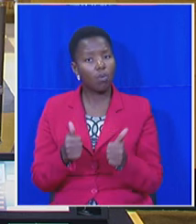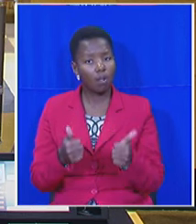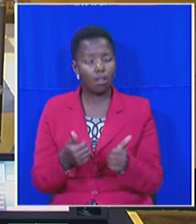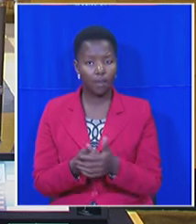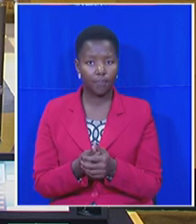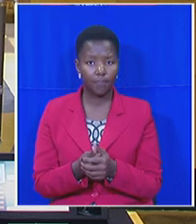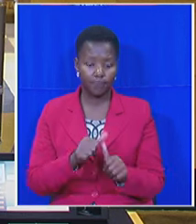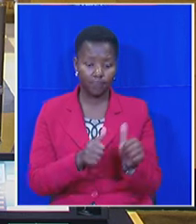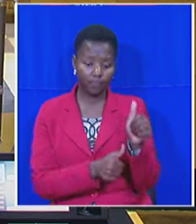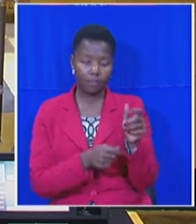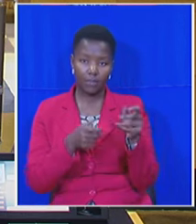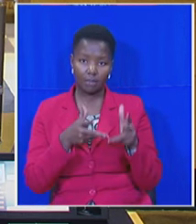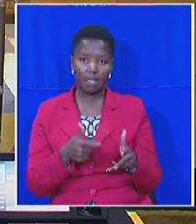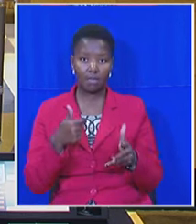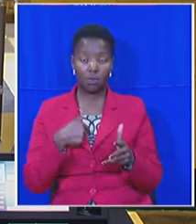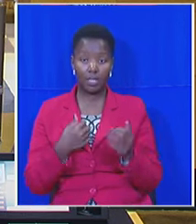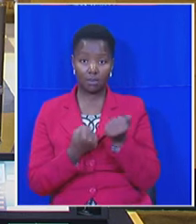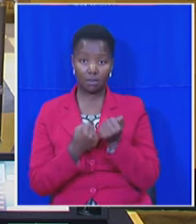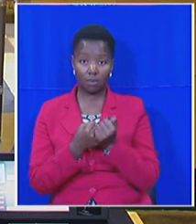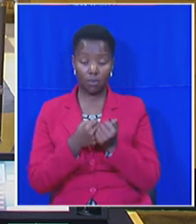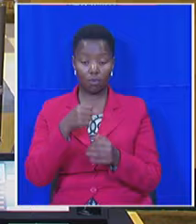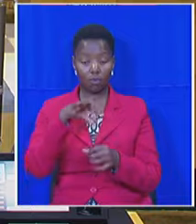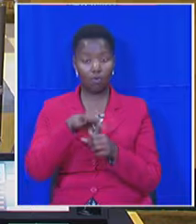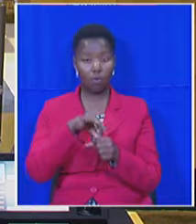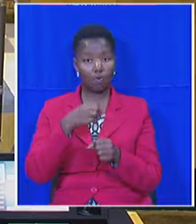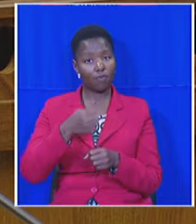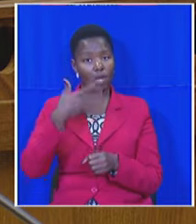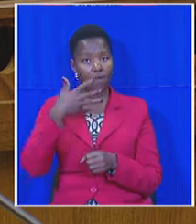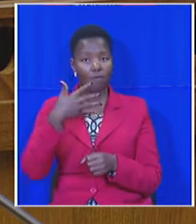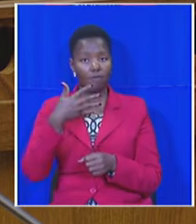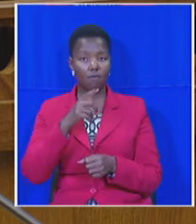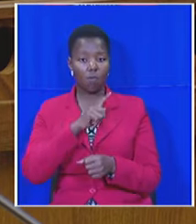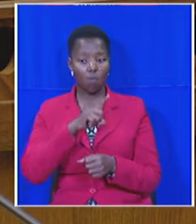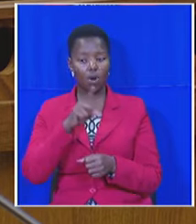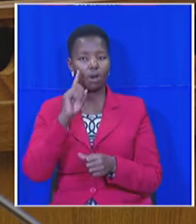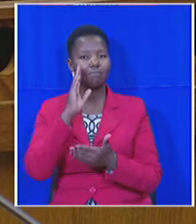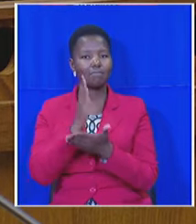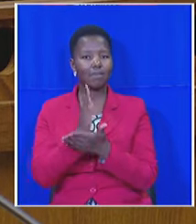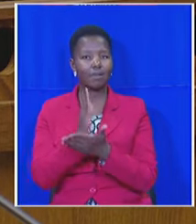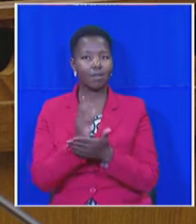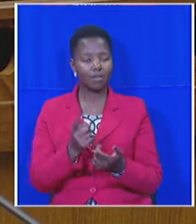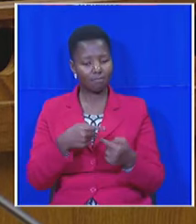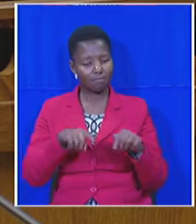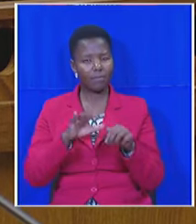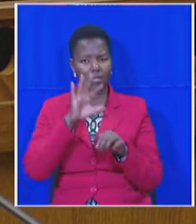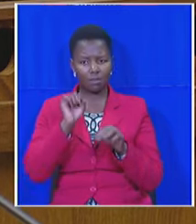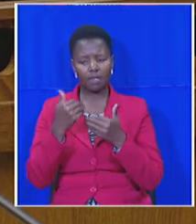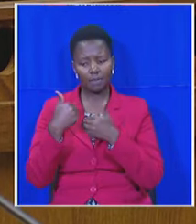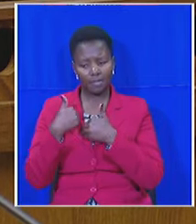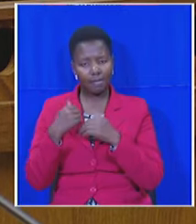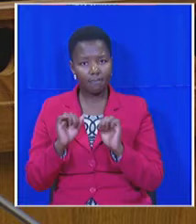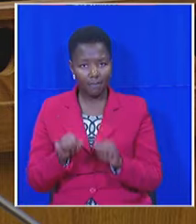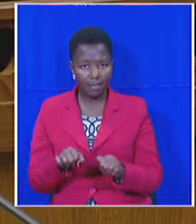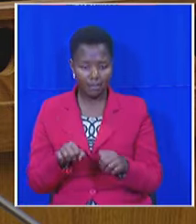Deputy Speaker, we support vote 5 as it allows us to guarantee the security of our country,